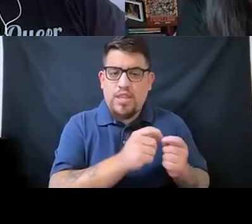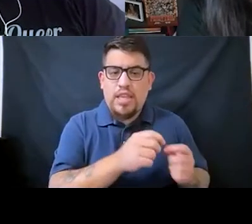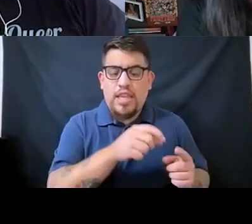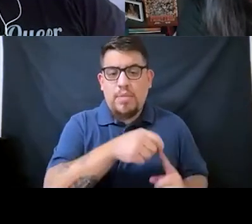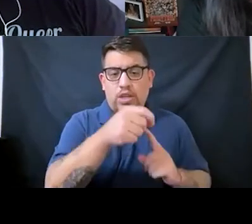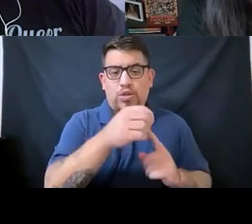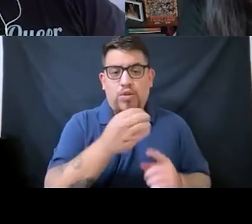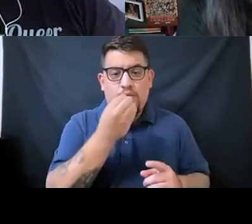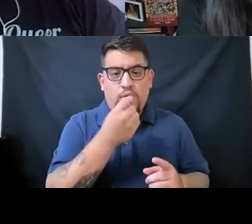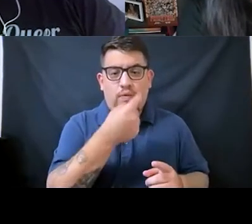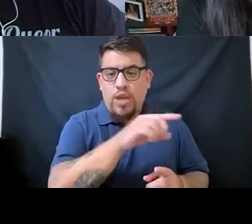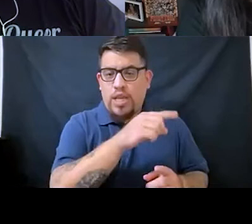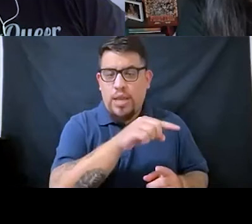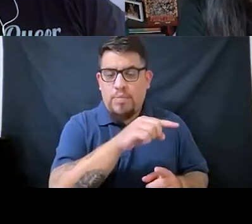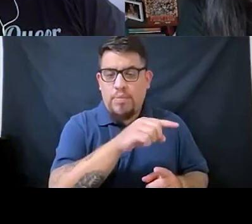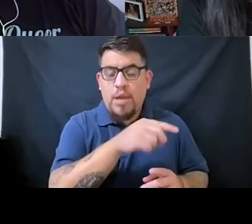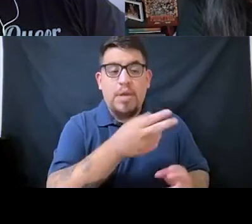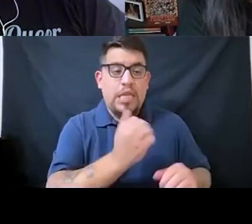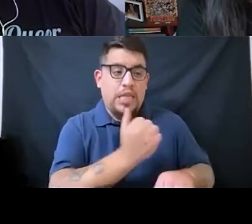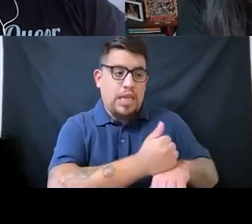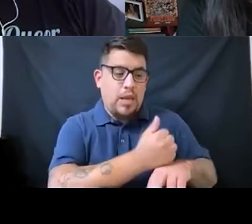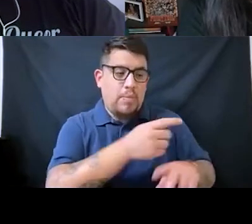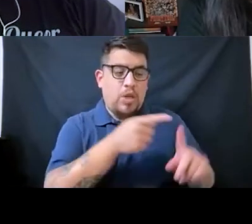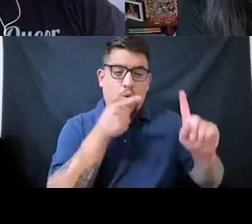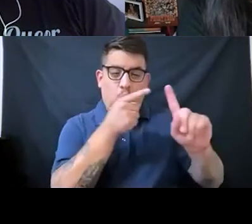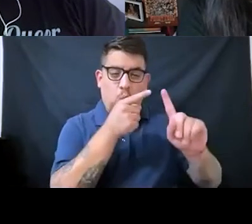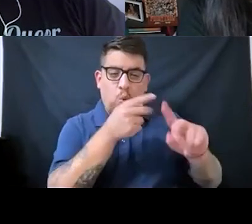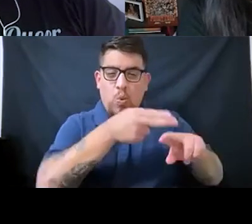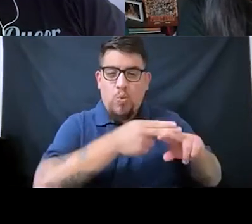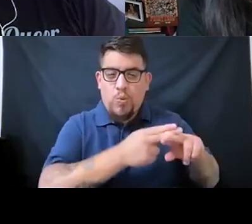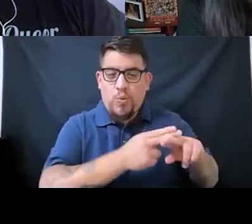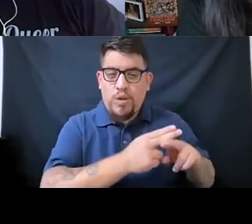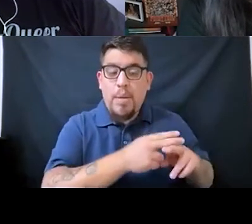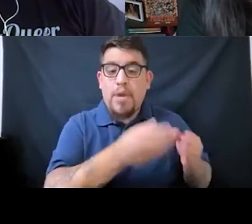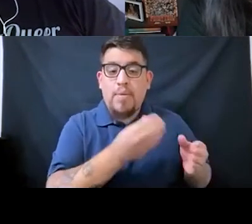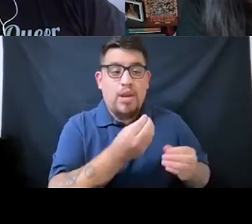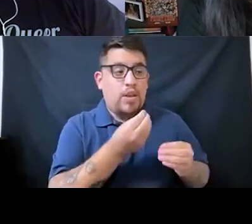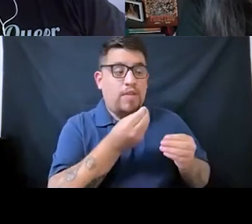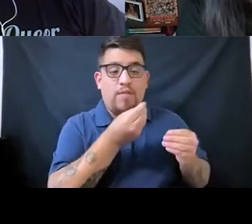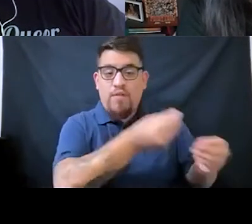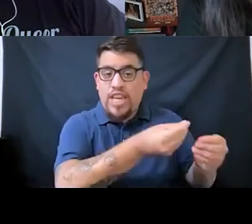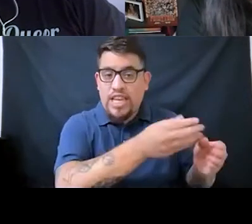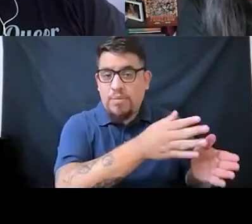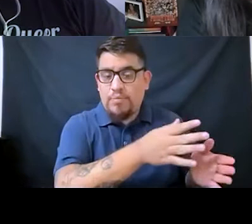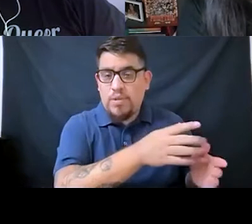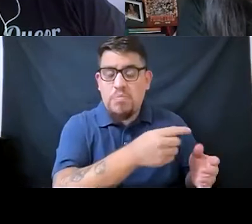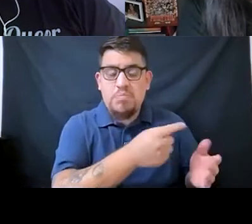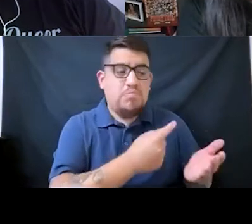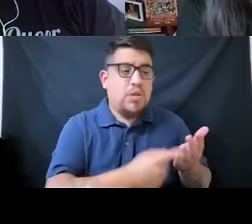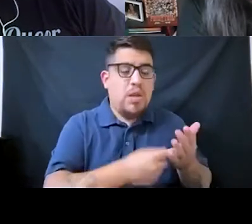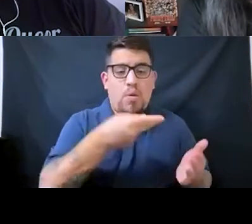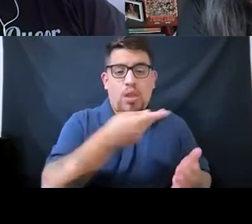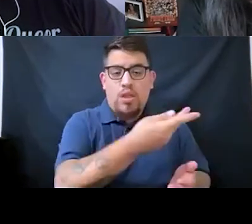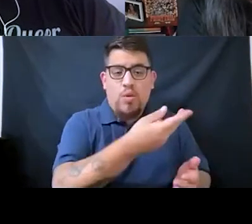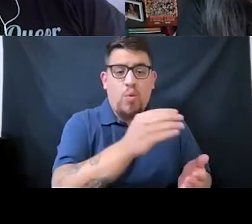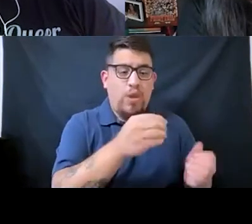may set weight gain goals with the gainer. They may actually feed the gainer, sometimes with utensils, sometimes with their